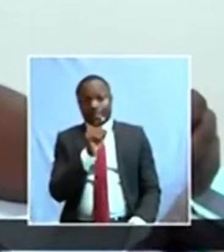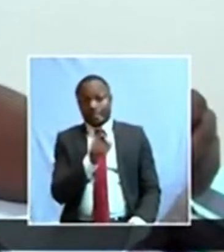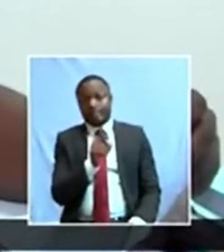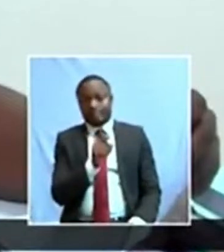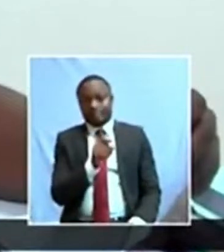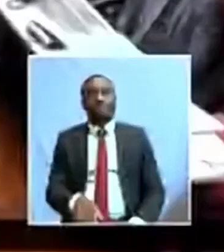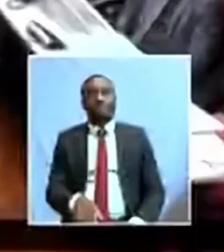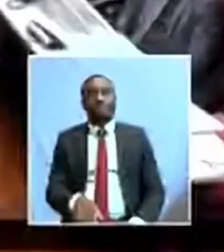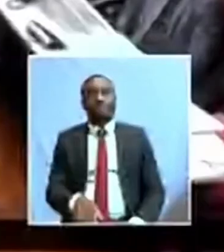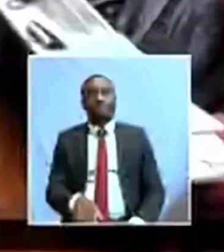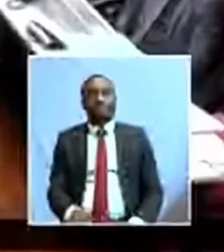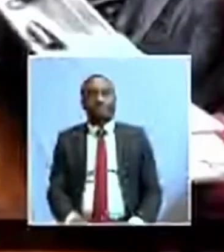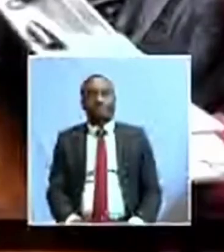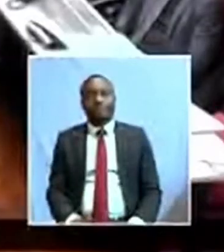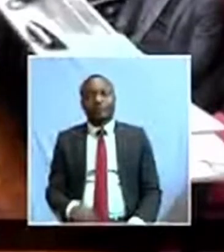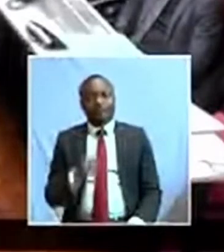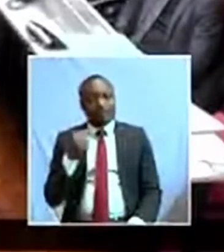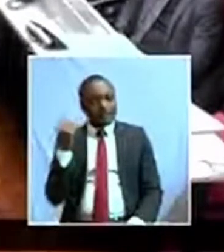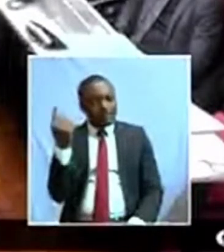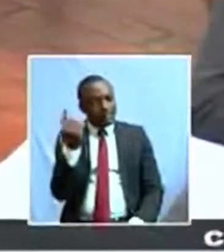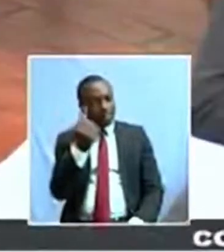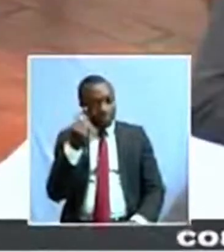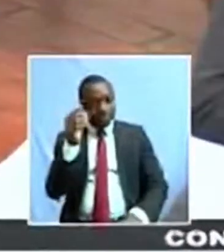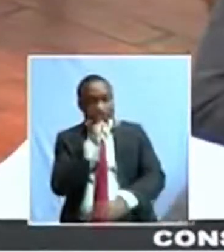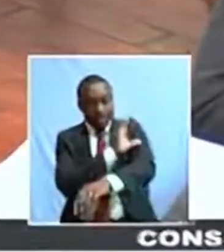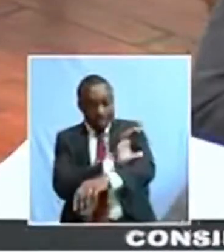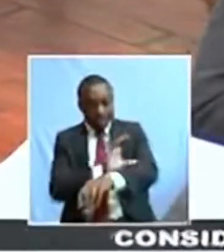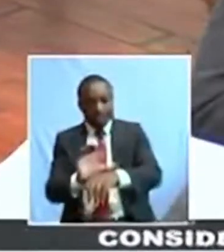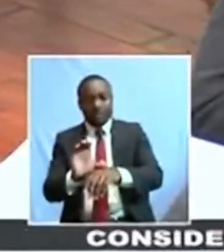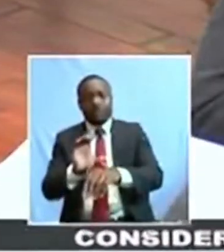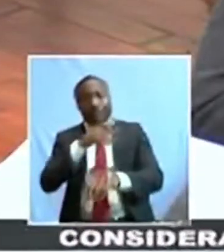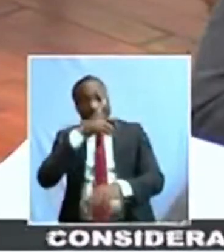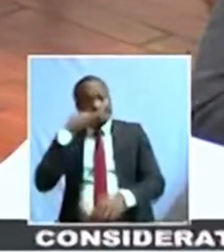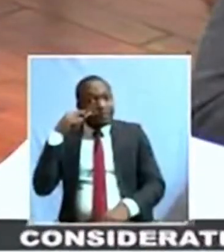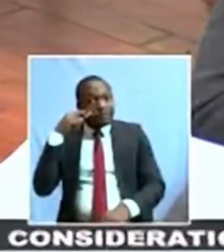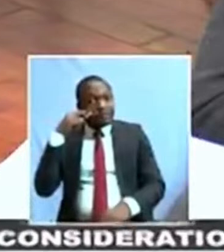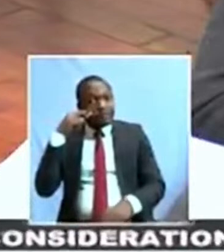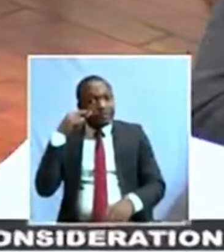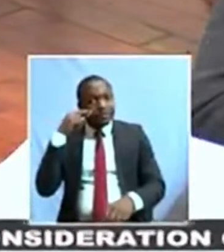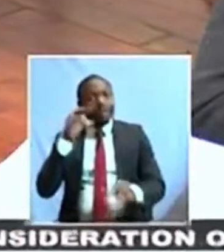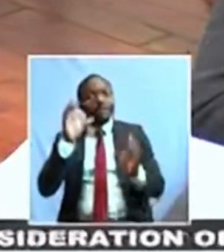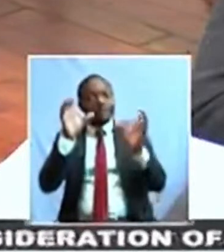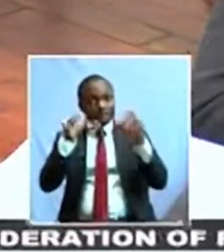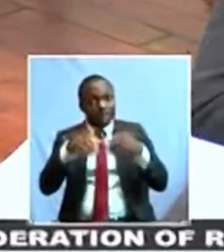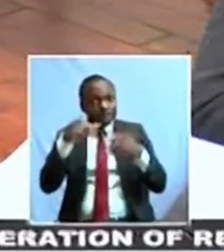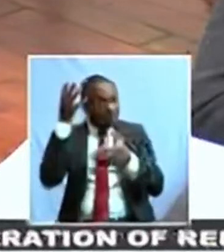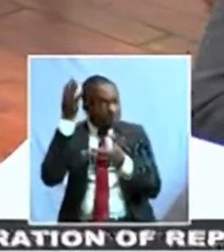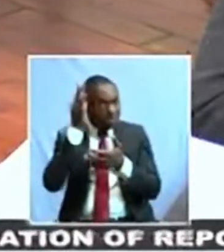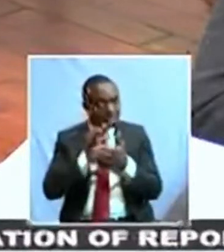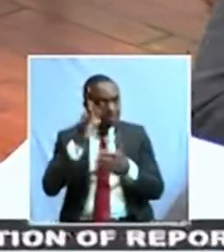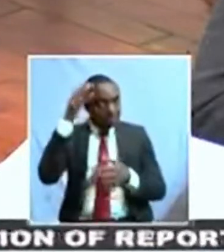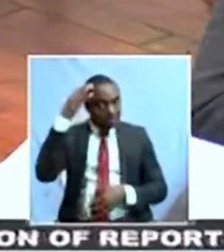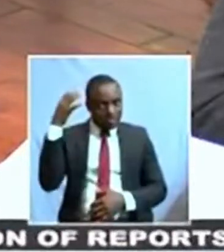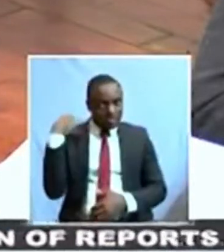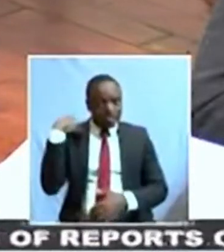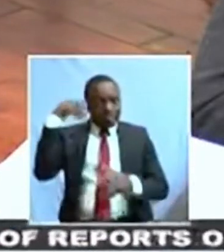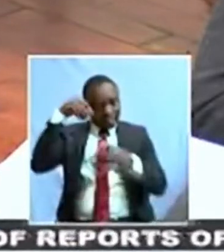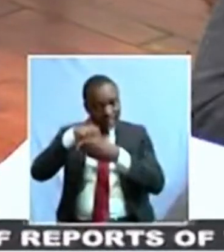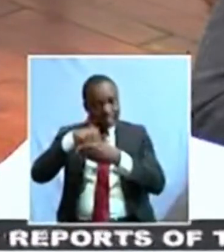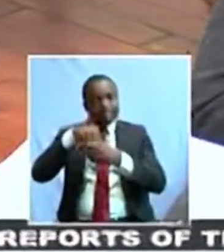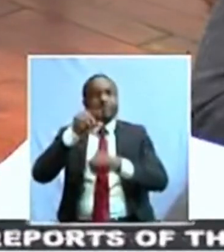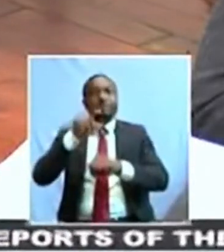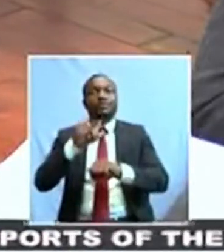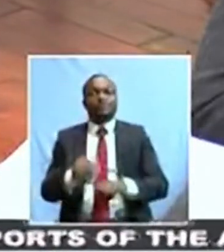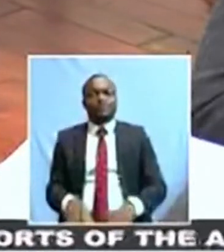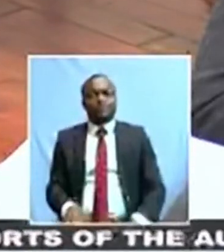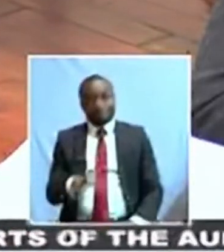the only laptop which was stolen, which was in the council secretary's office at the time. But